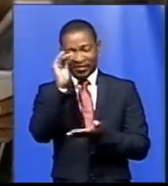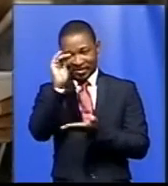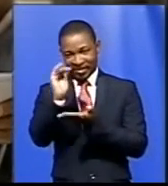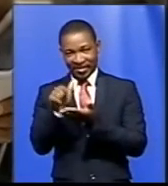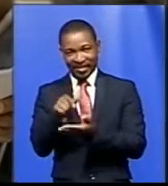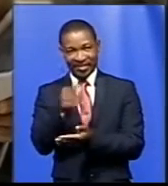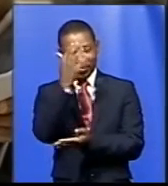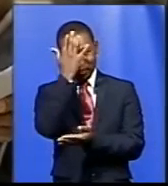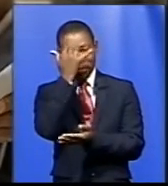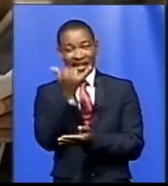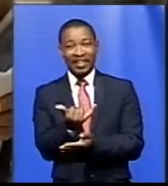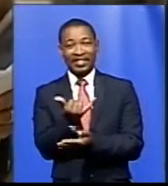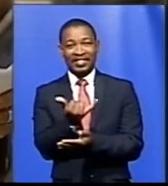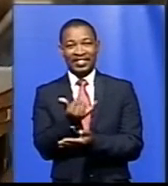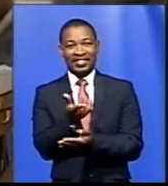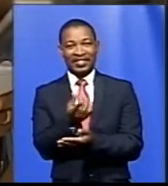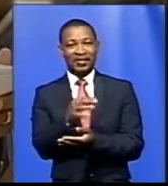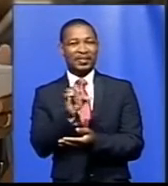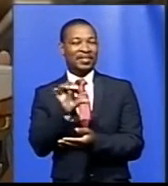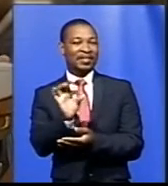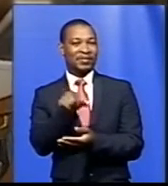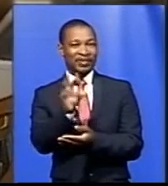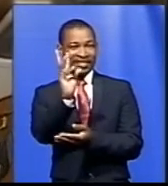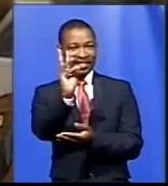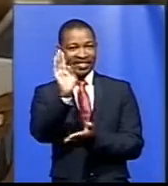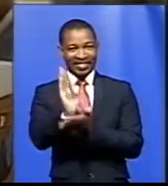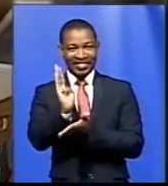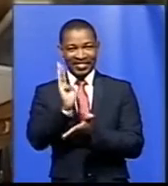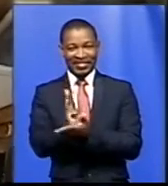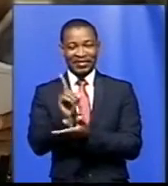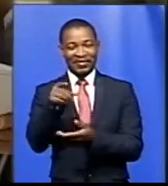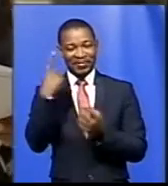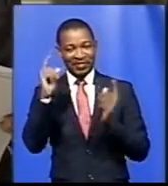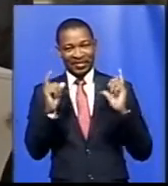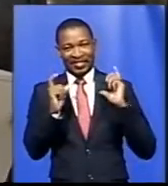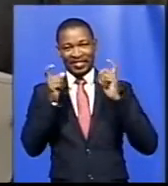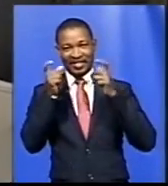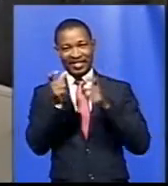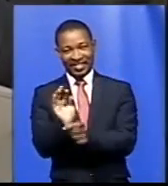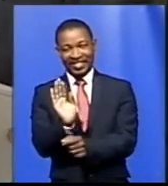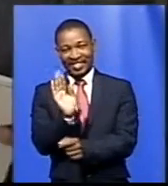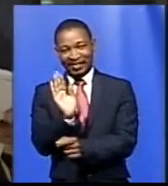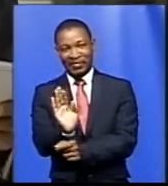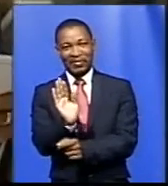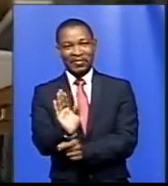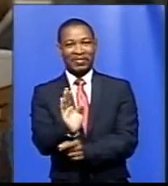The reduction in this provision is due to the 1.64 billion payment of government bond